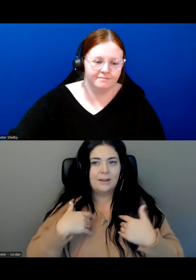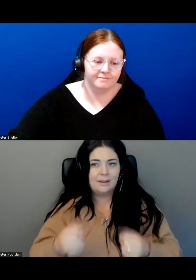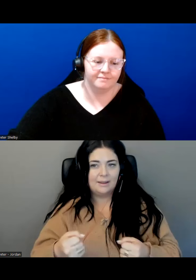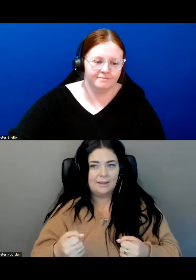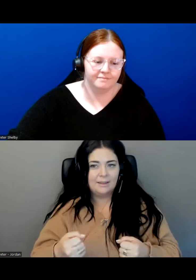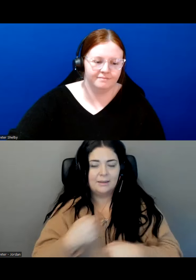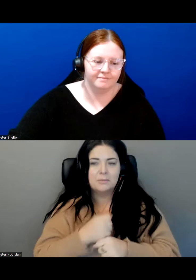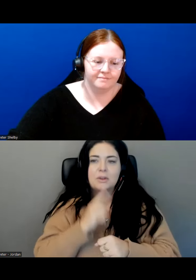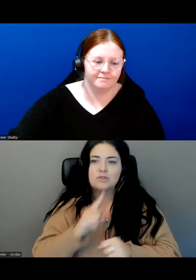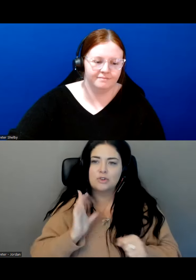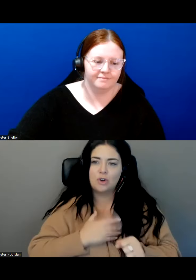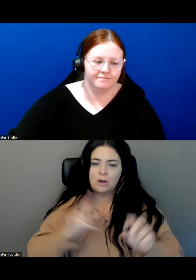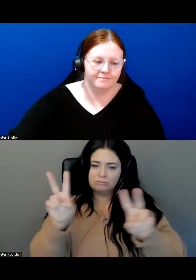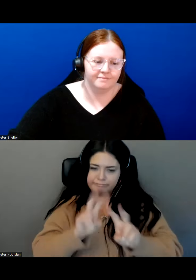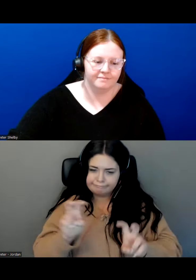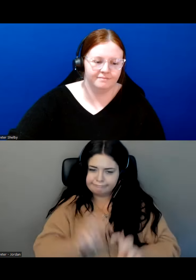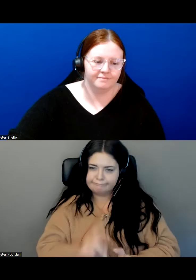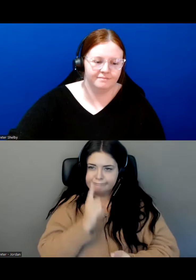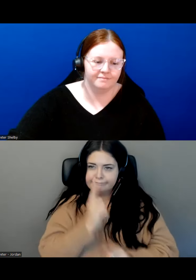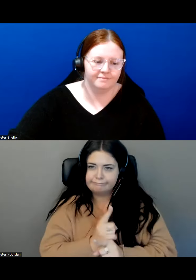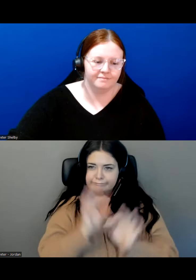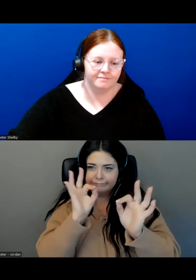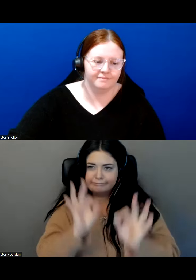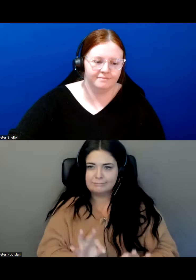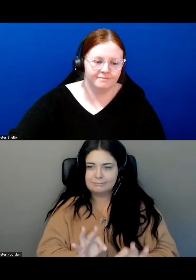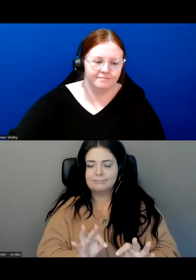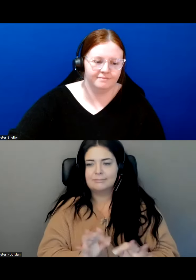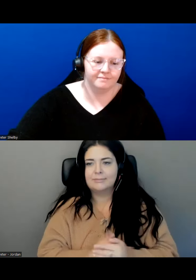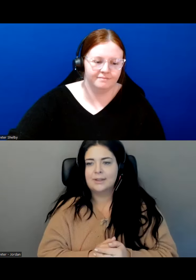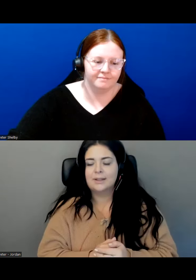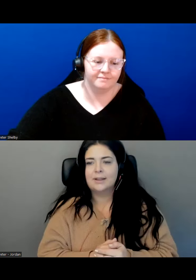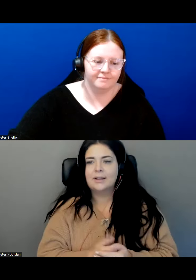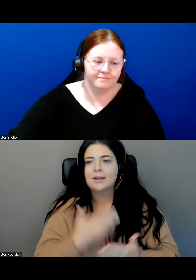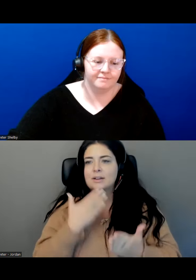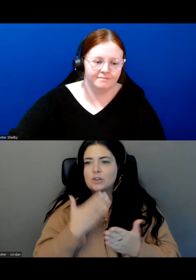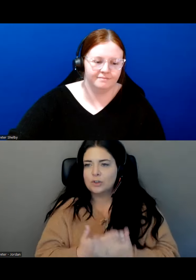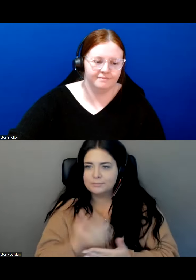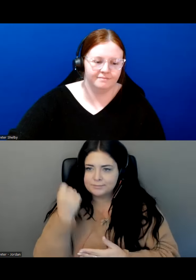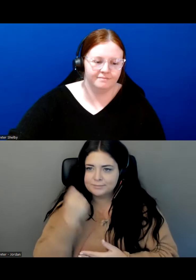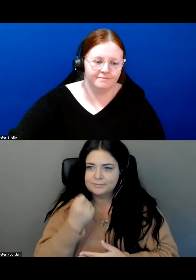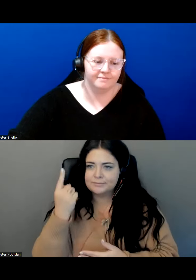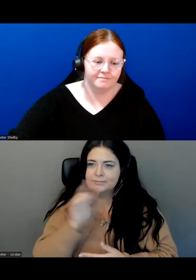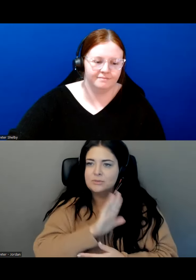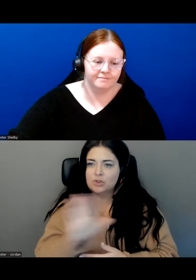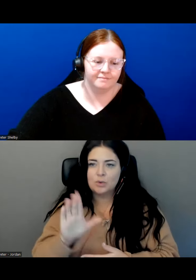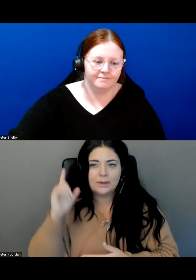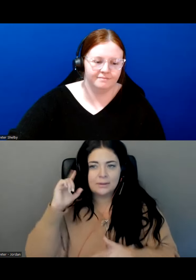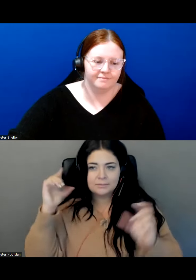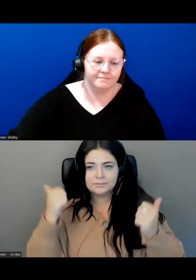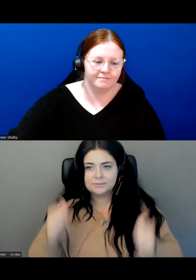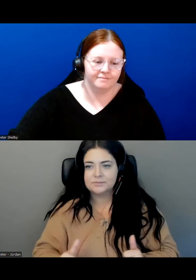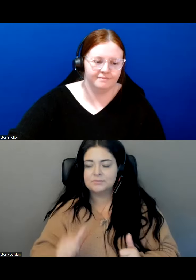our diagnosis is correct, that we do a really thorough job of understanding people's hearing loss and